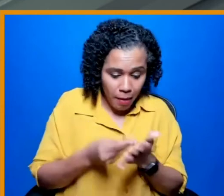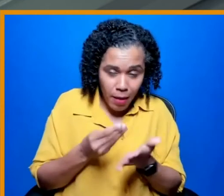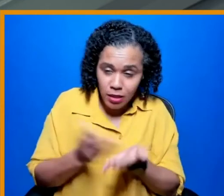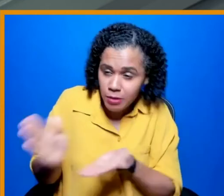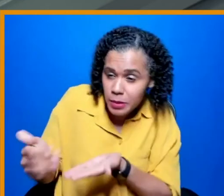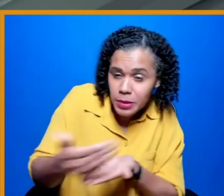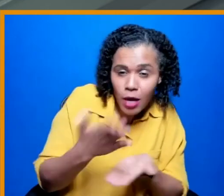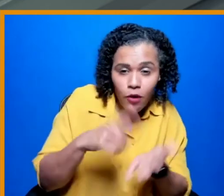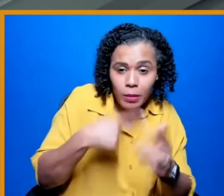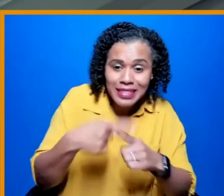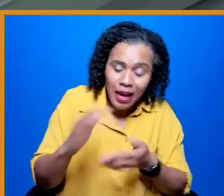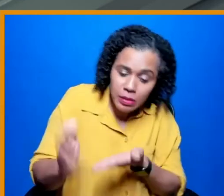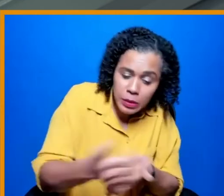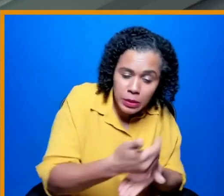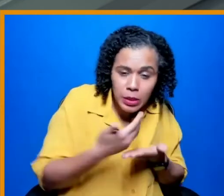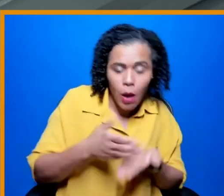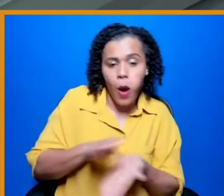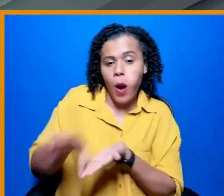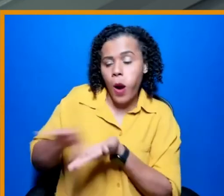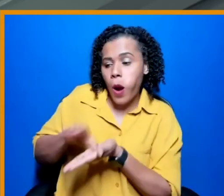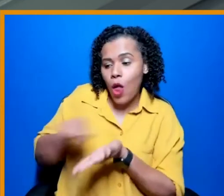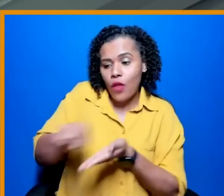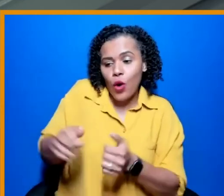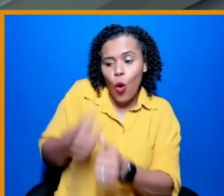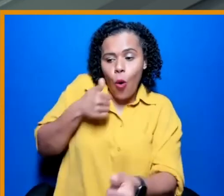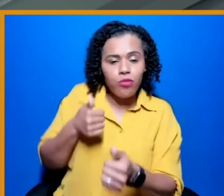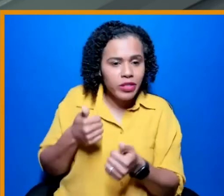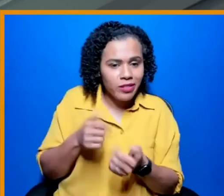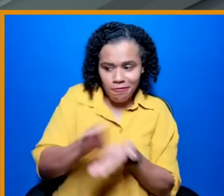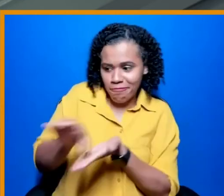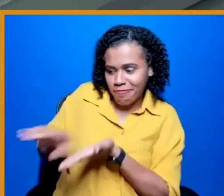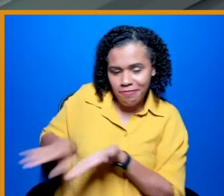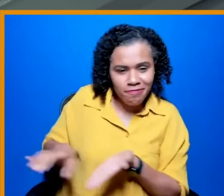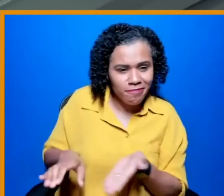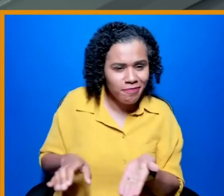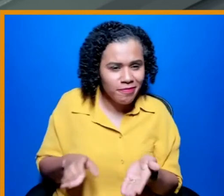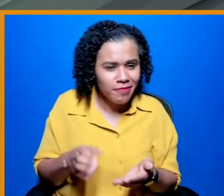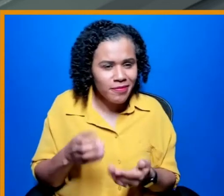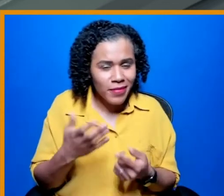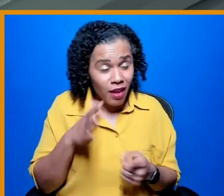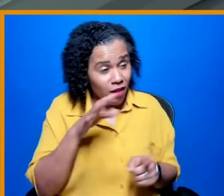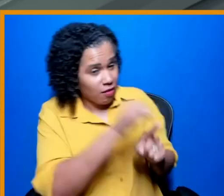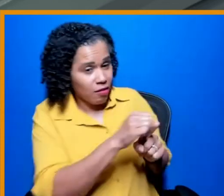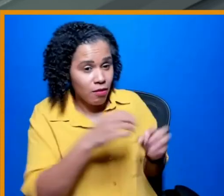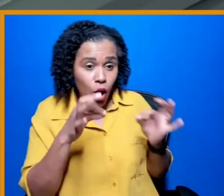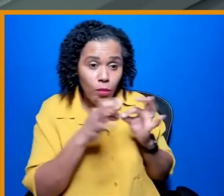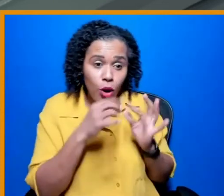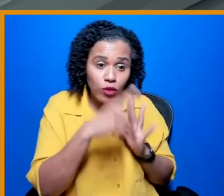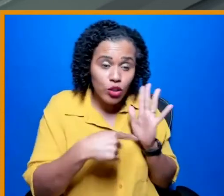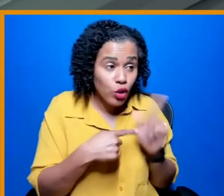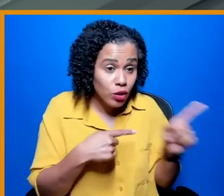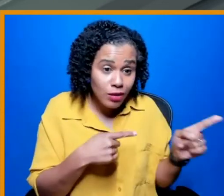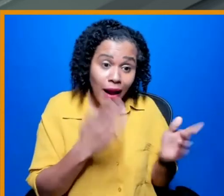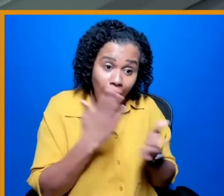the pockets of select corporate backers, to one of the highest courts in this land finding that Boris Johnson had actually misled the Queen